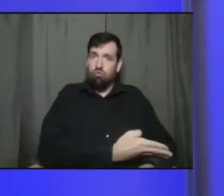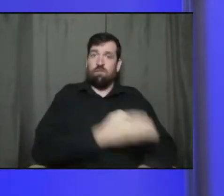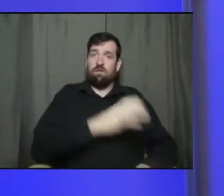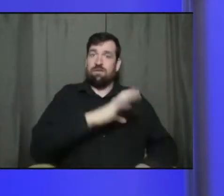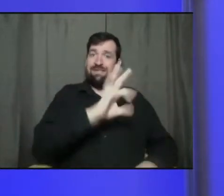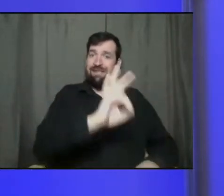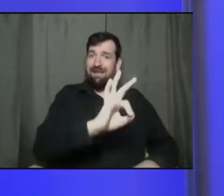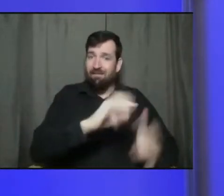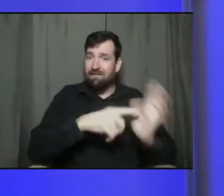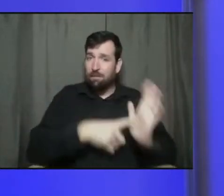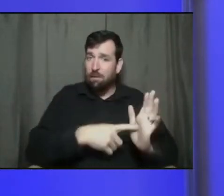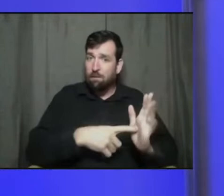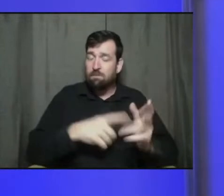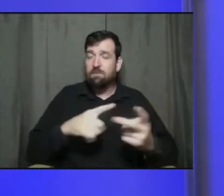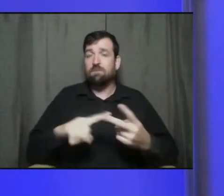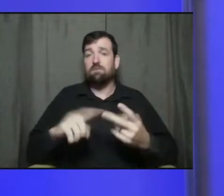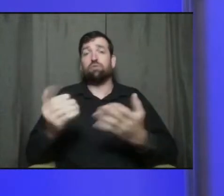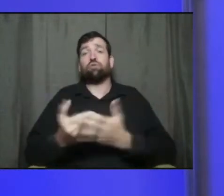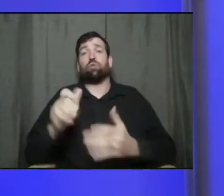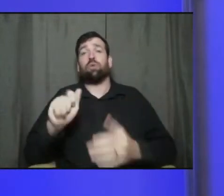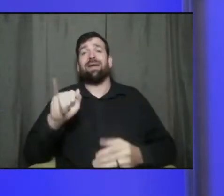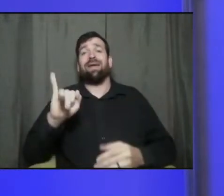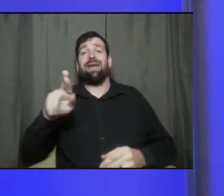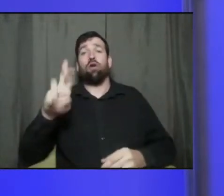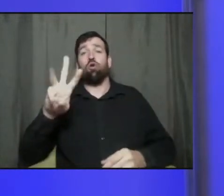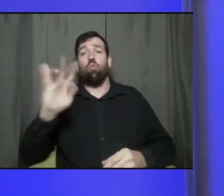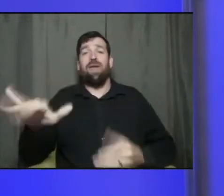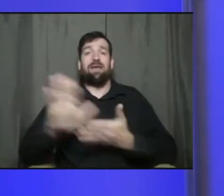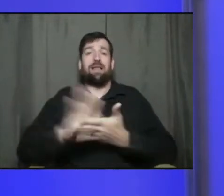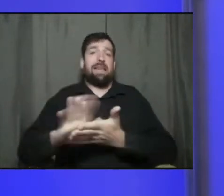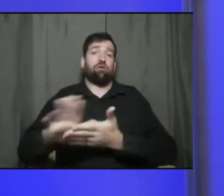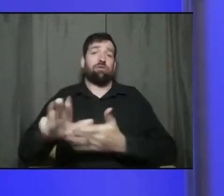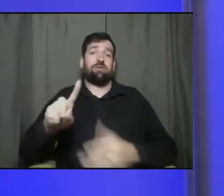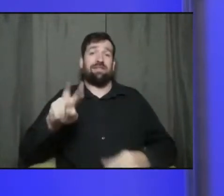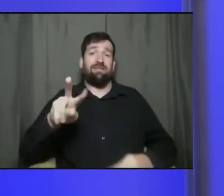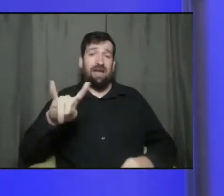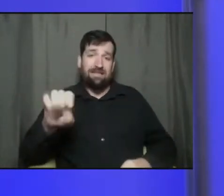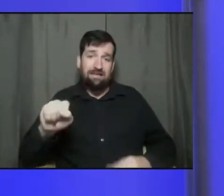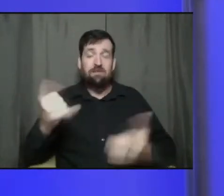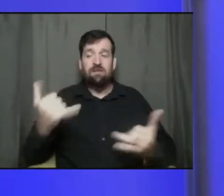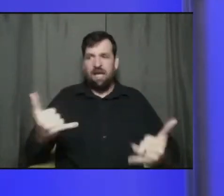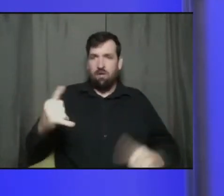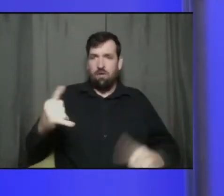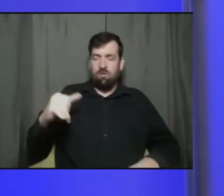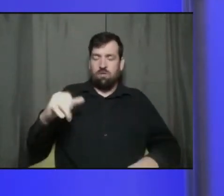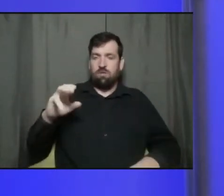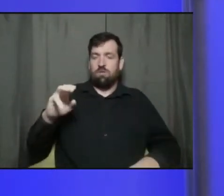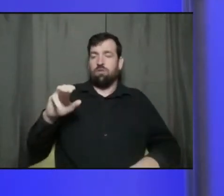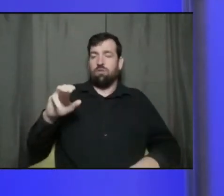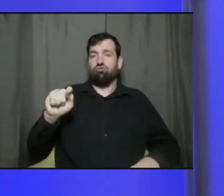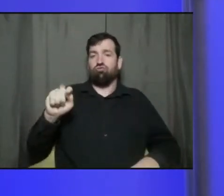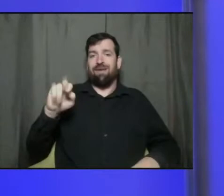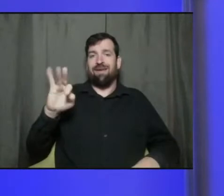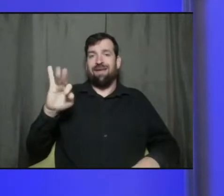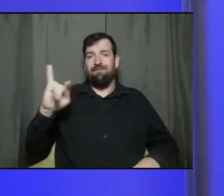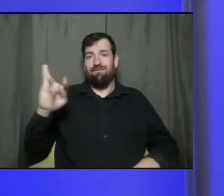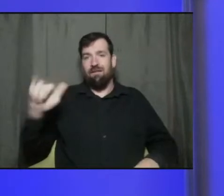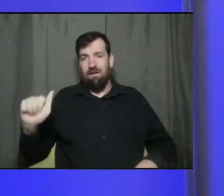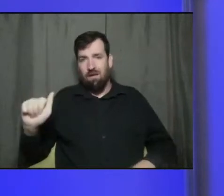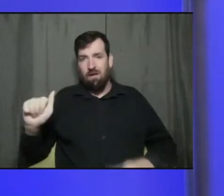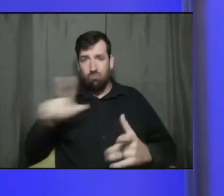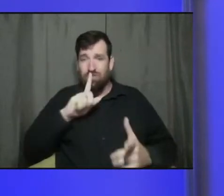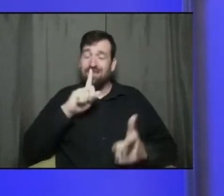new airway clearance devices, and now the CFTR modulators like Trikafta that have really revolutionized folks'